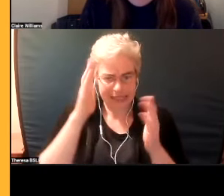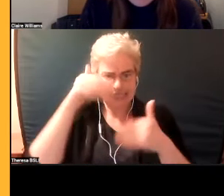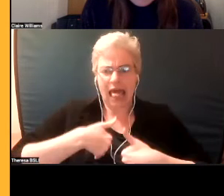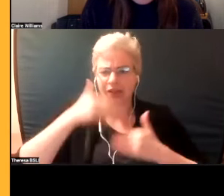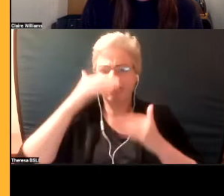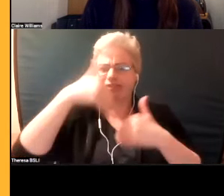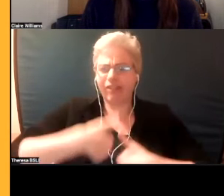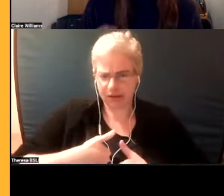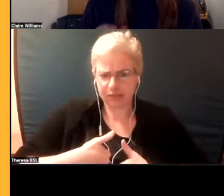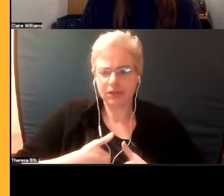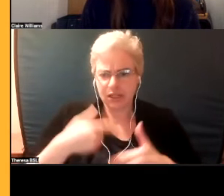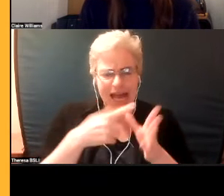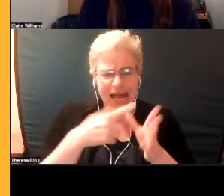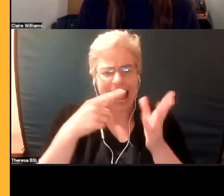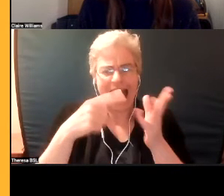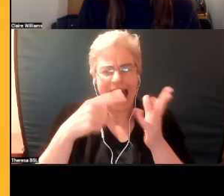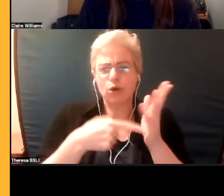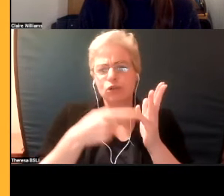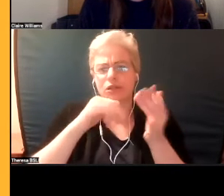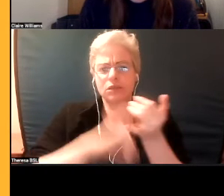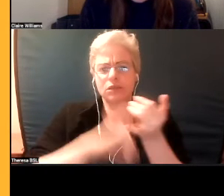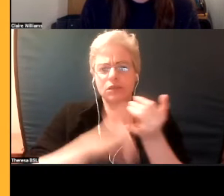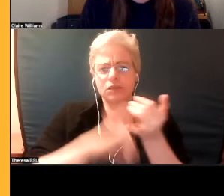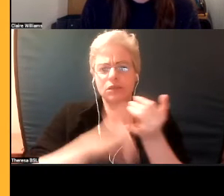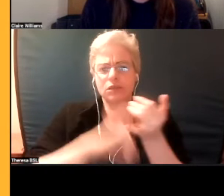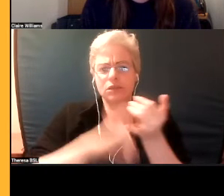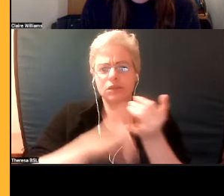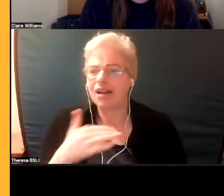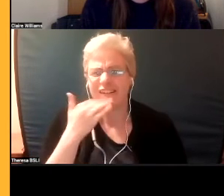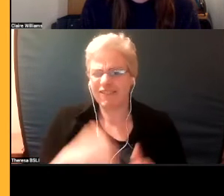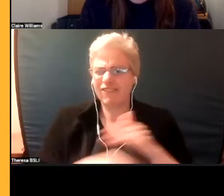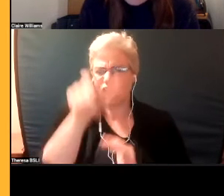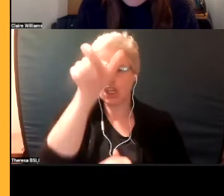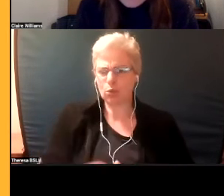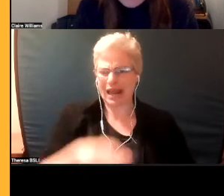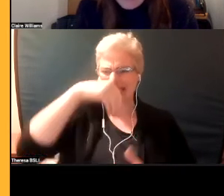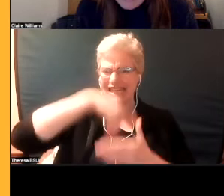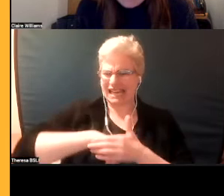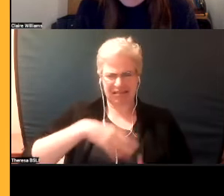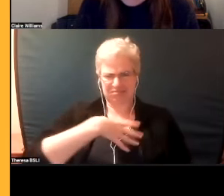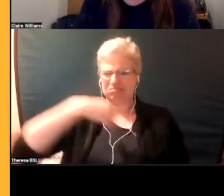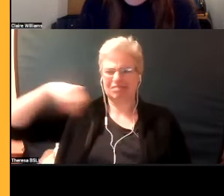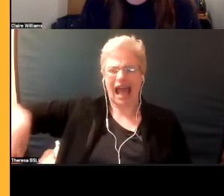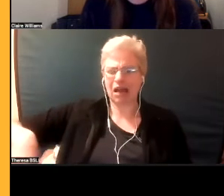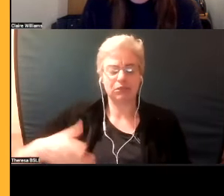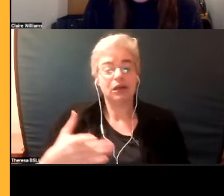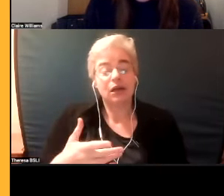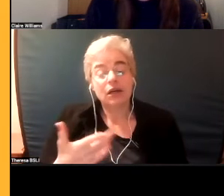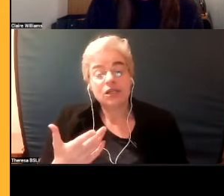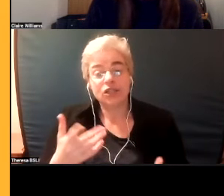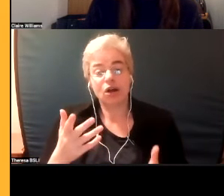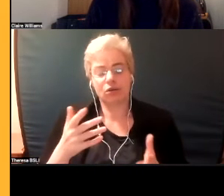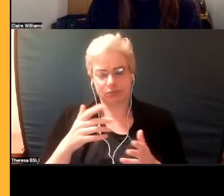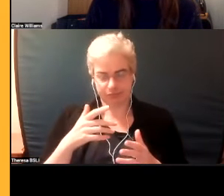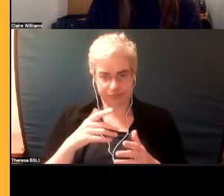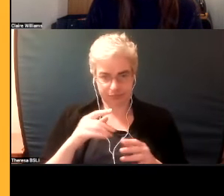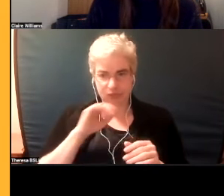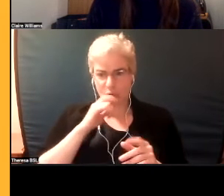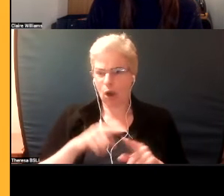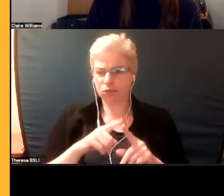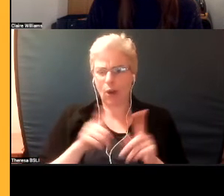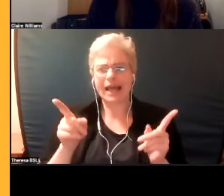focus, and they are considered to lack full humanity. The ability to behave in neurotypically recognizable